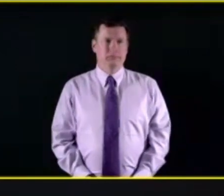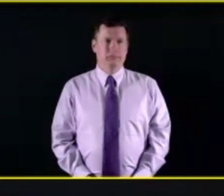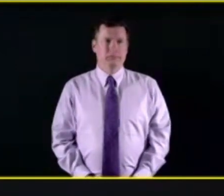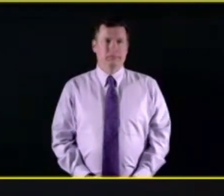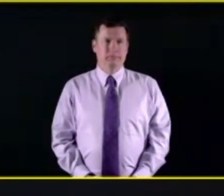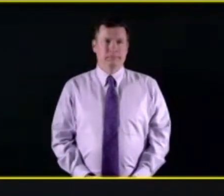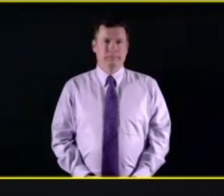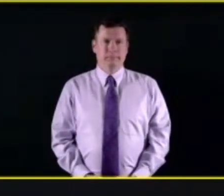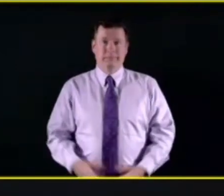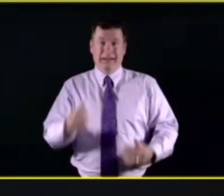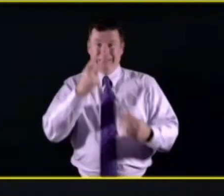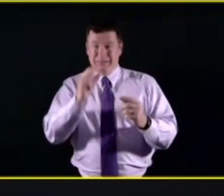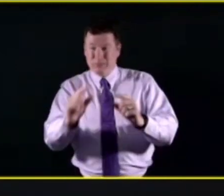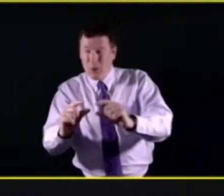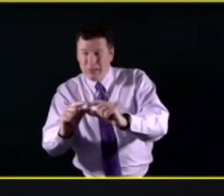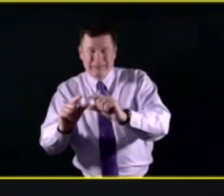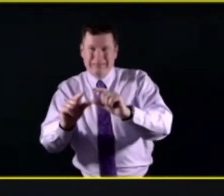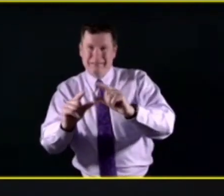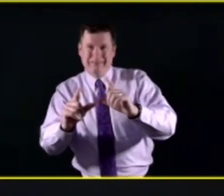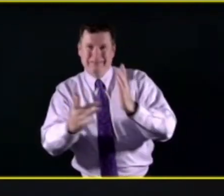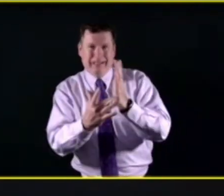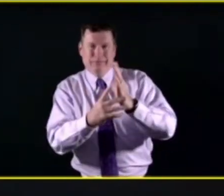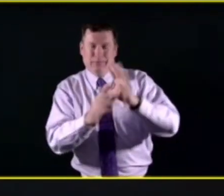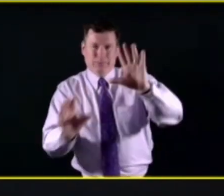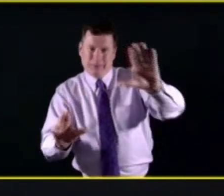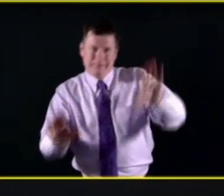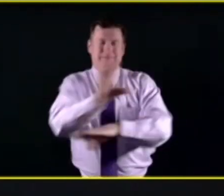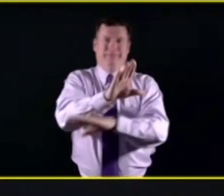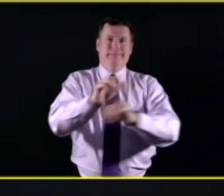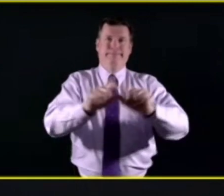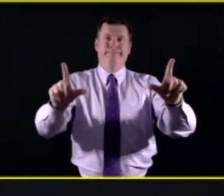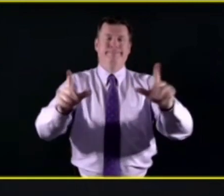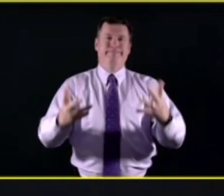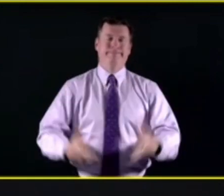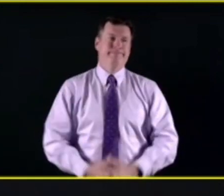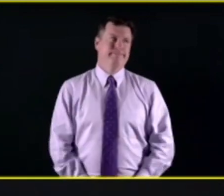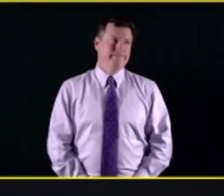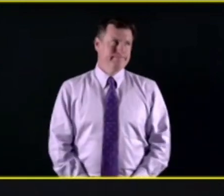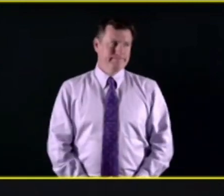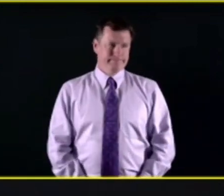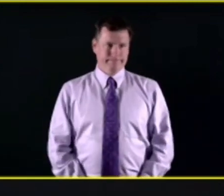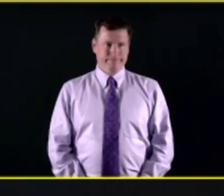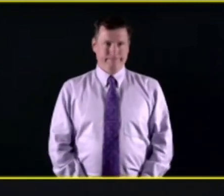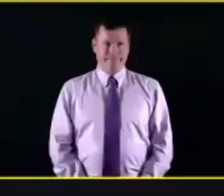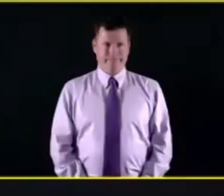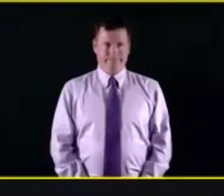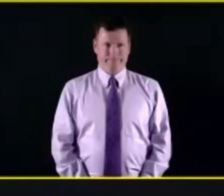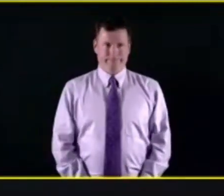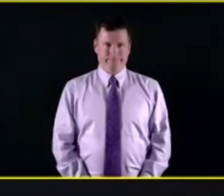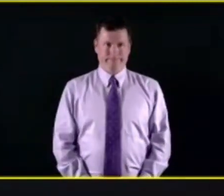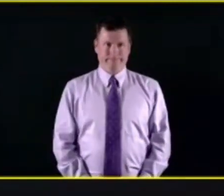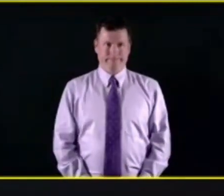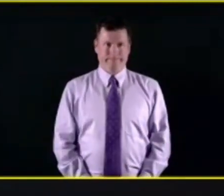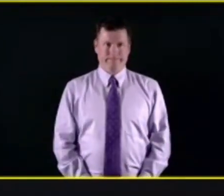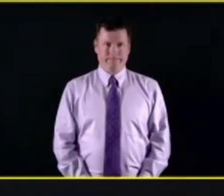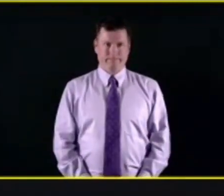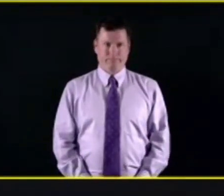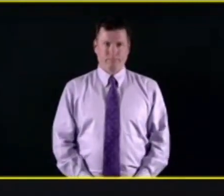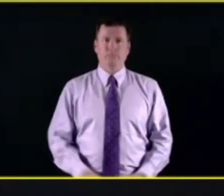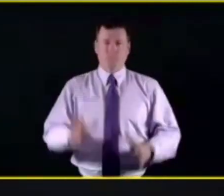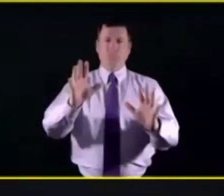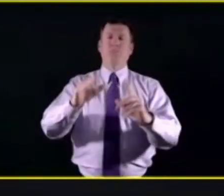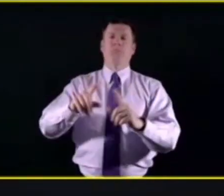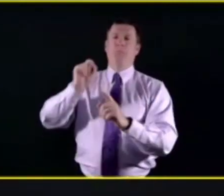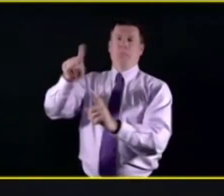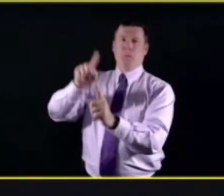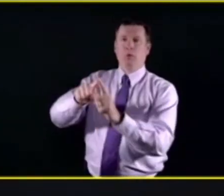right. Dr. Mendoza. All right. All right. We'll give it a shot. All right. Dr. Mendoza, along with a vaccine, one of the ways our community is going